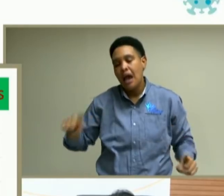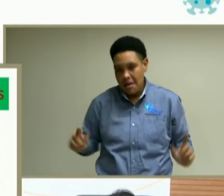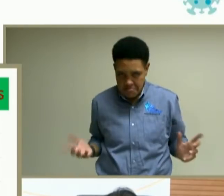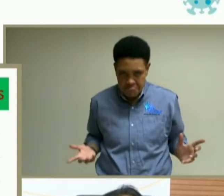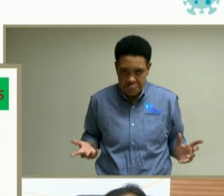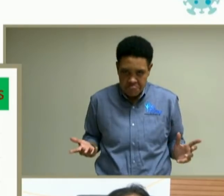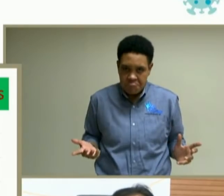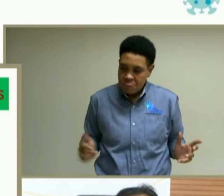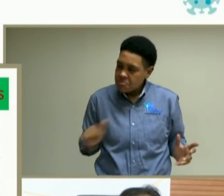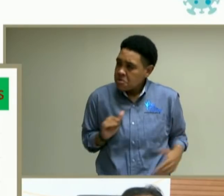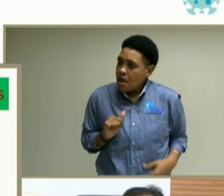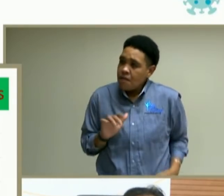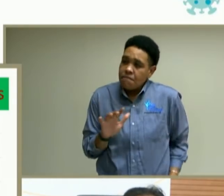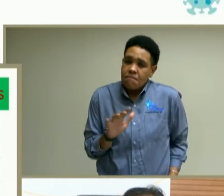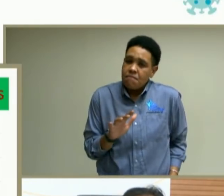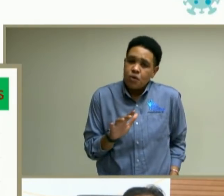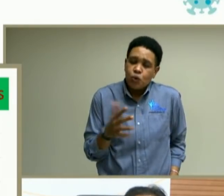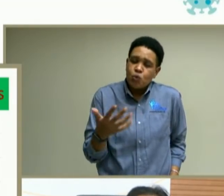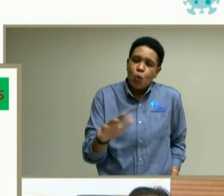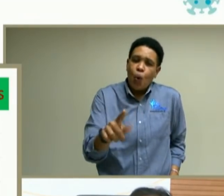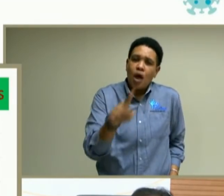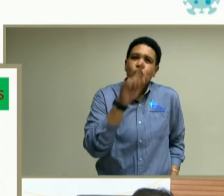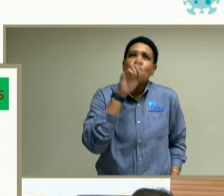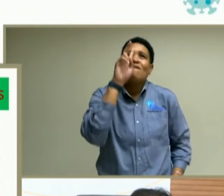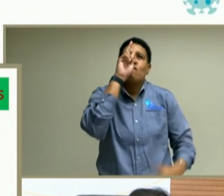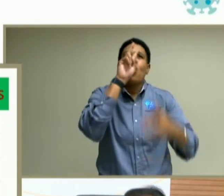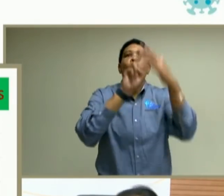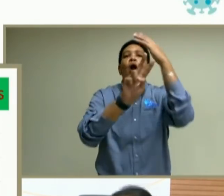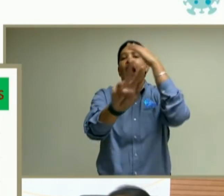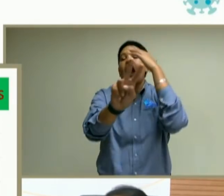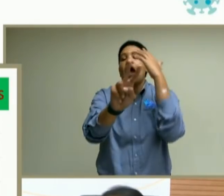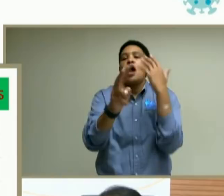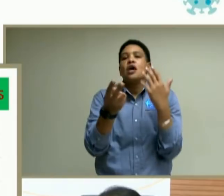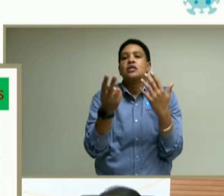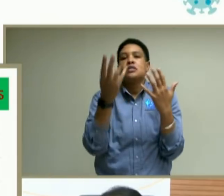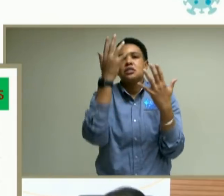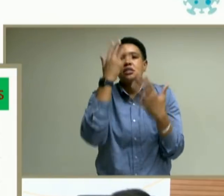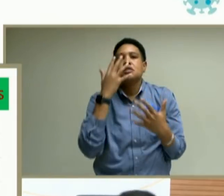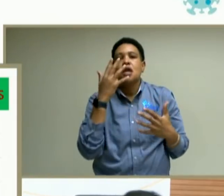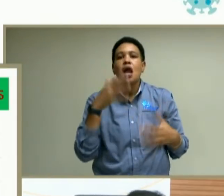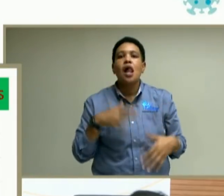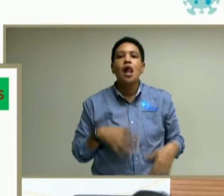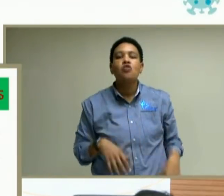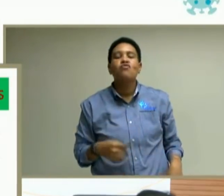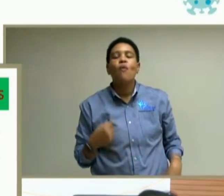Now, I don't want to forecast doom and gloom,